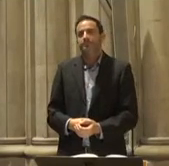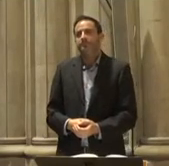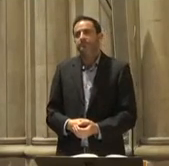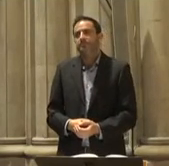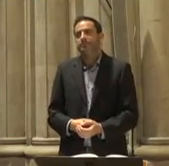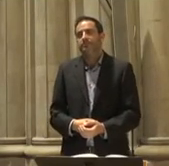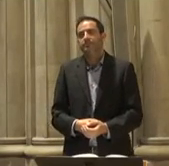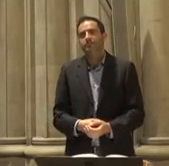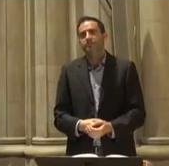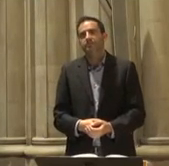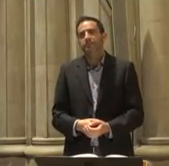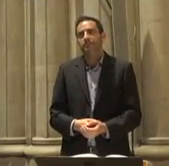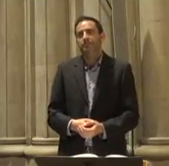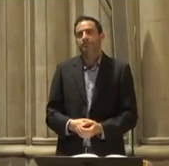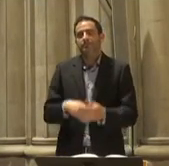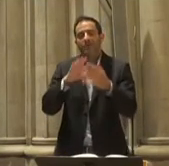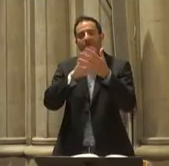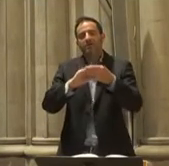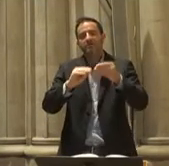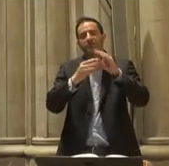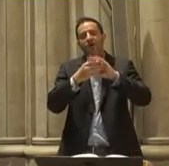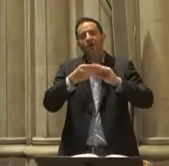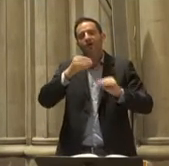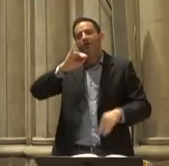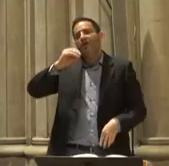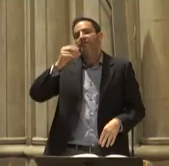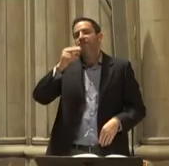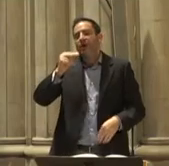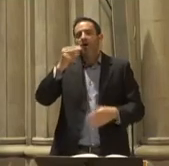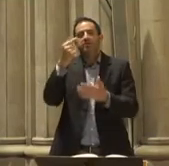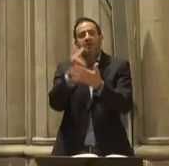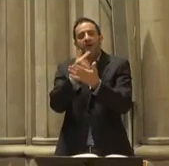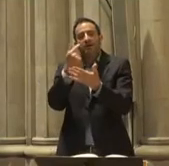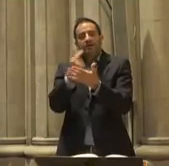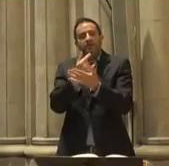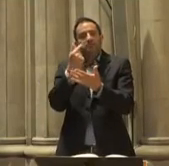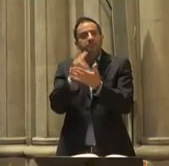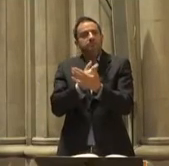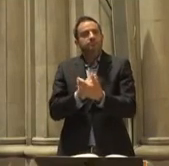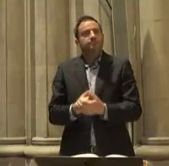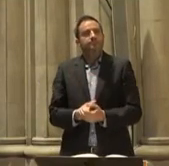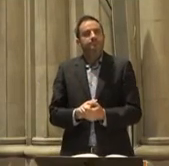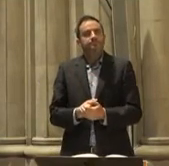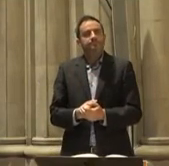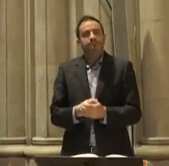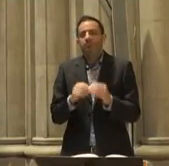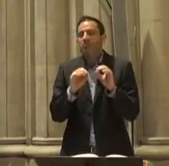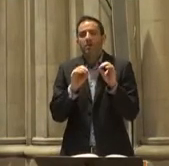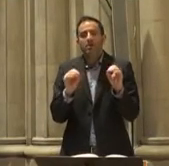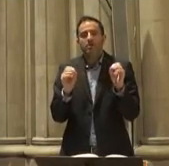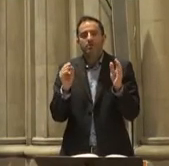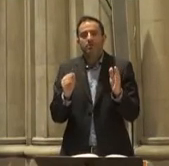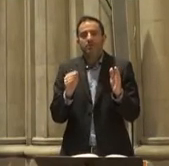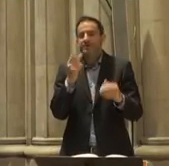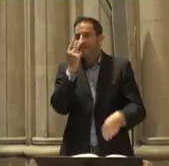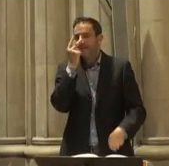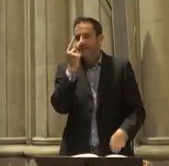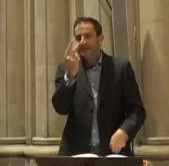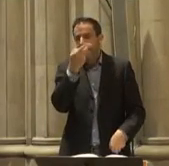The soaring prologue to John's Gospel puts it this way: "No one has ever seen